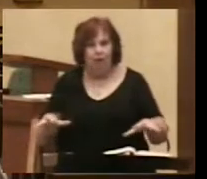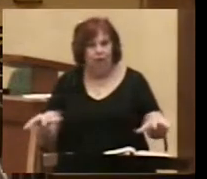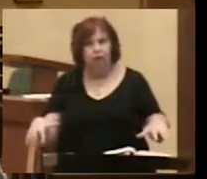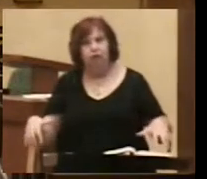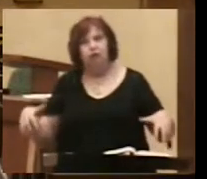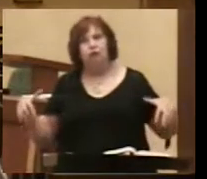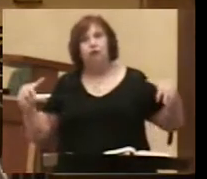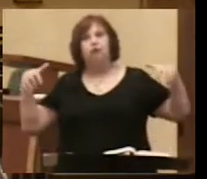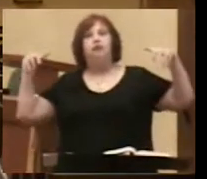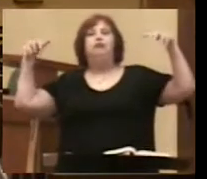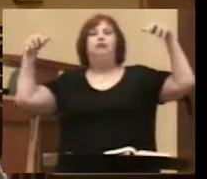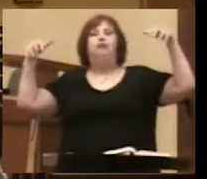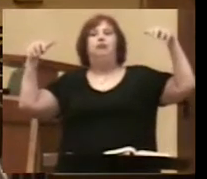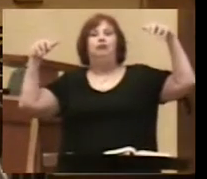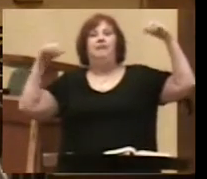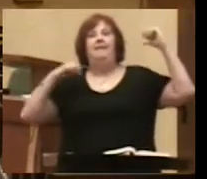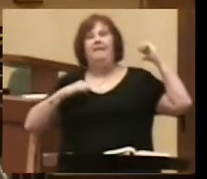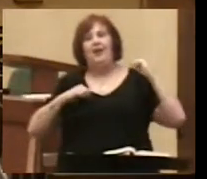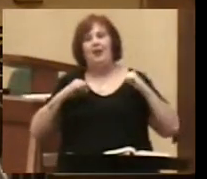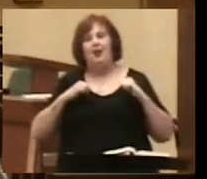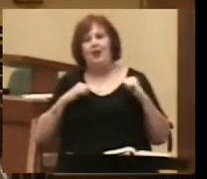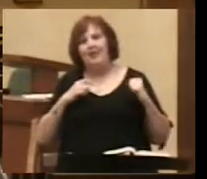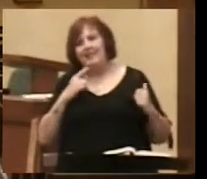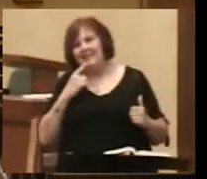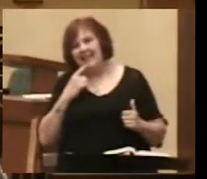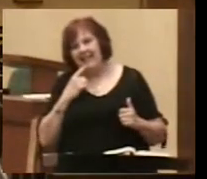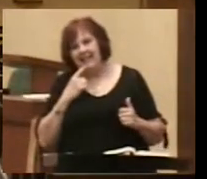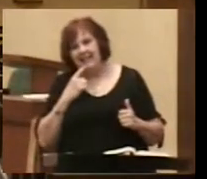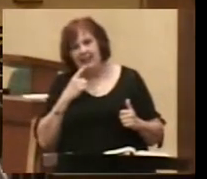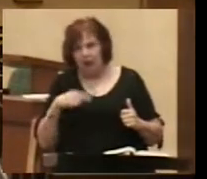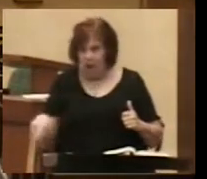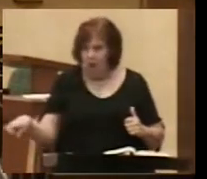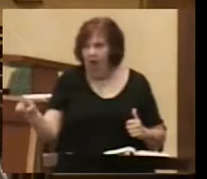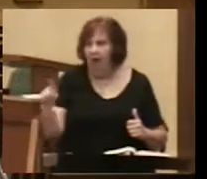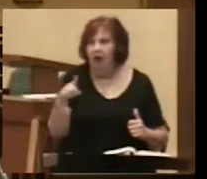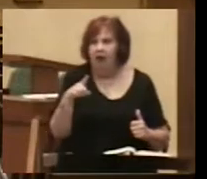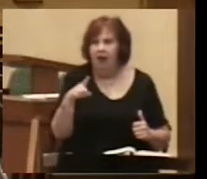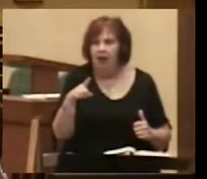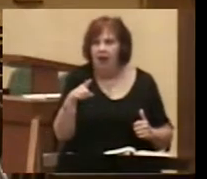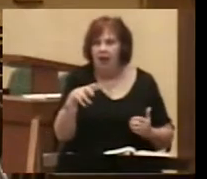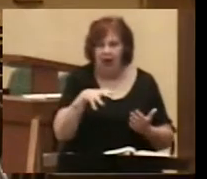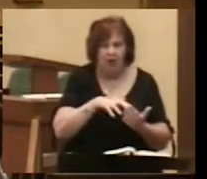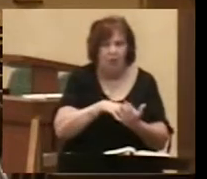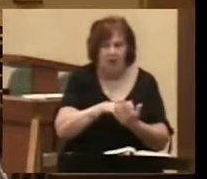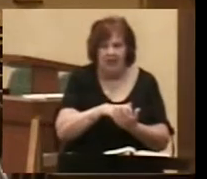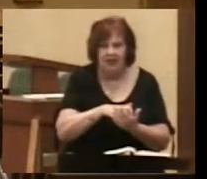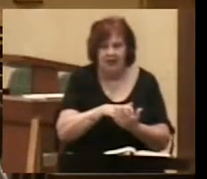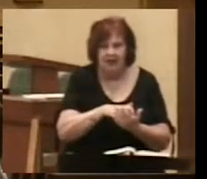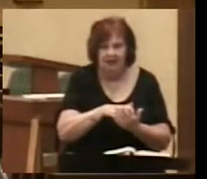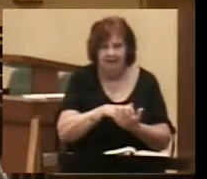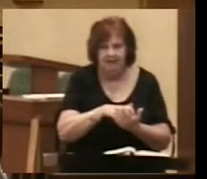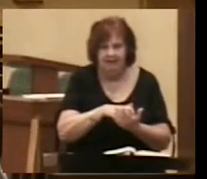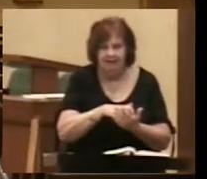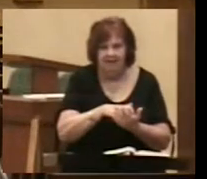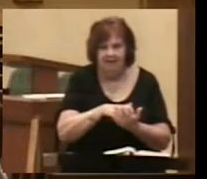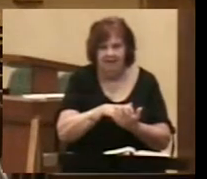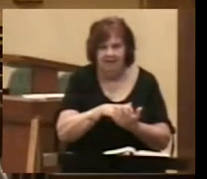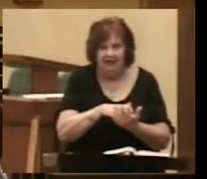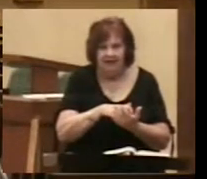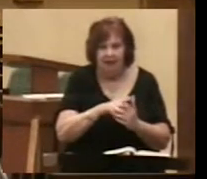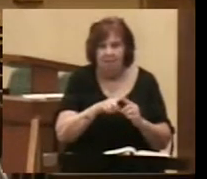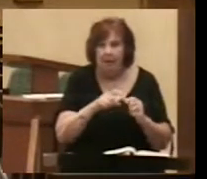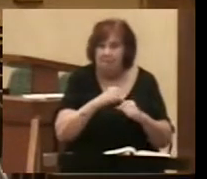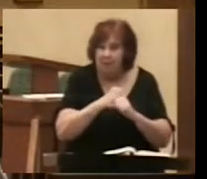theater, and he says, "You all are weak, but you are